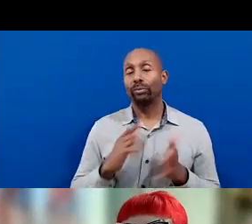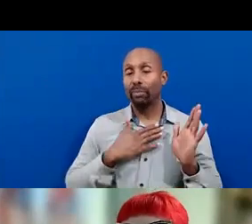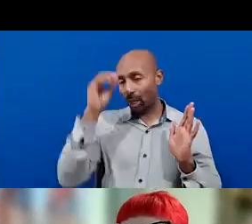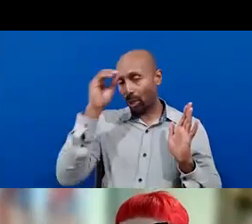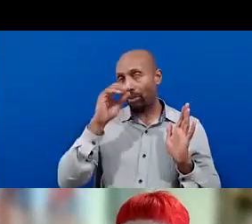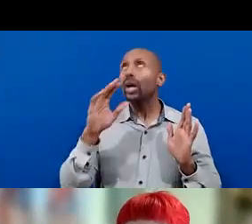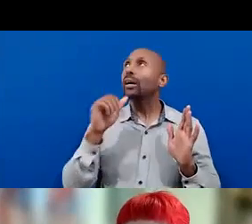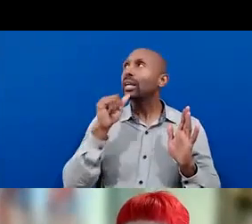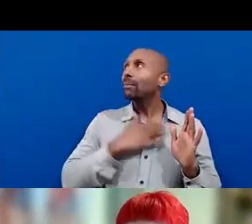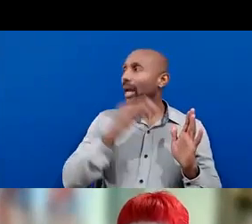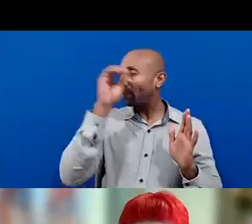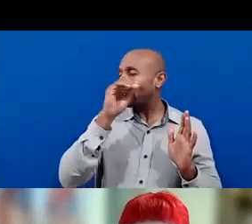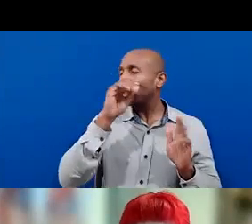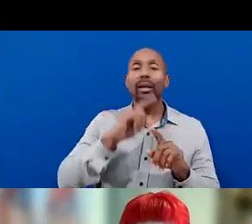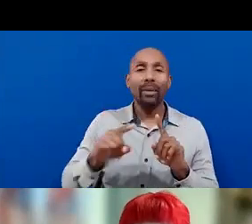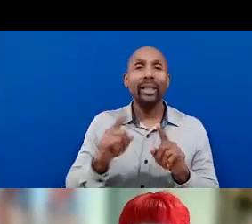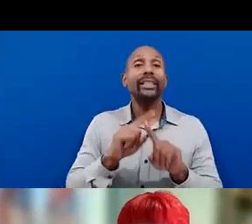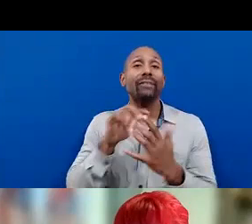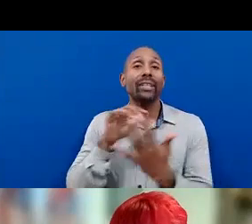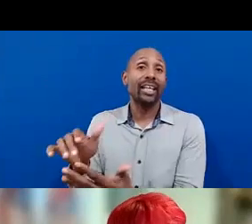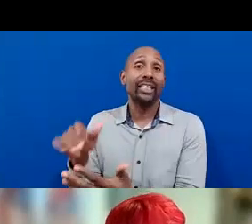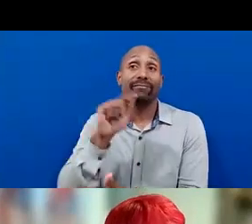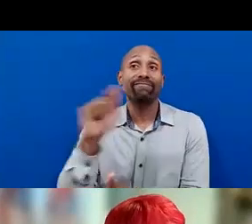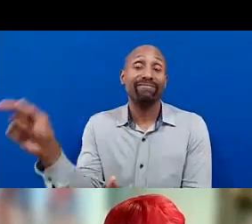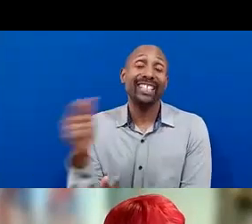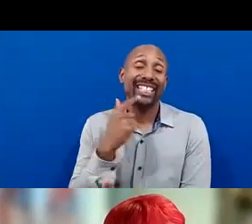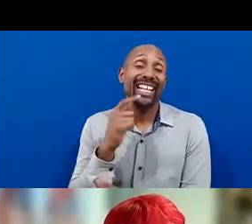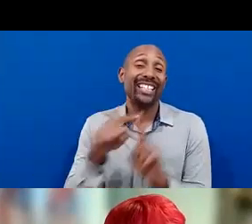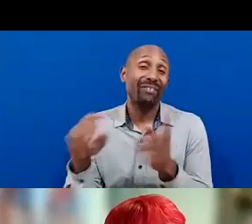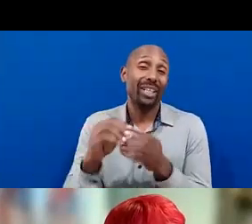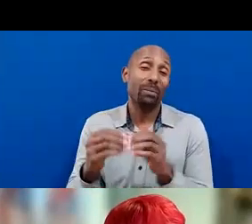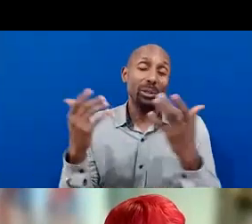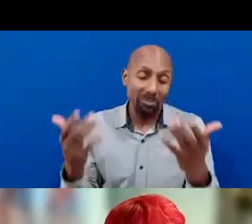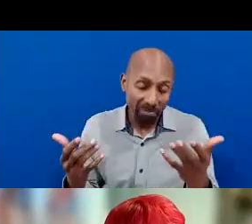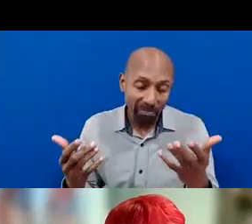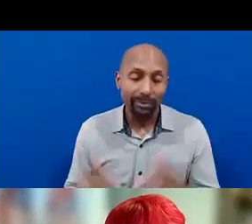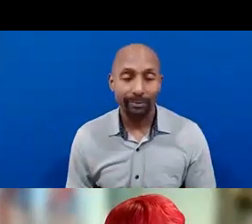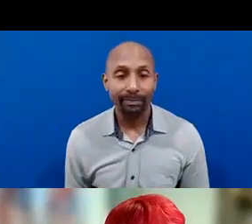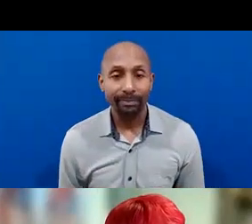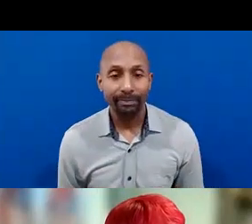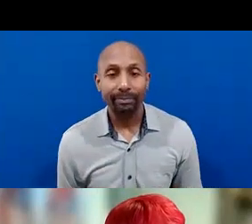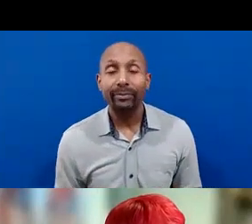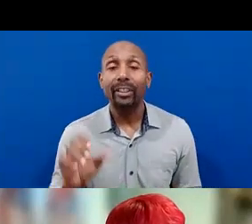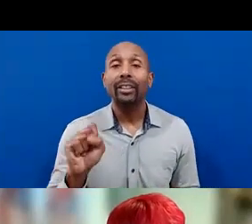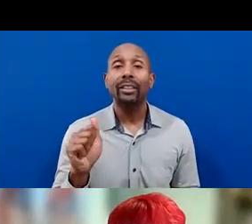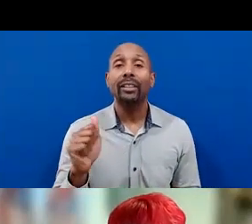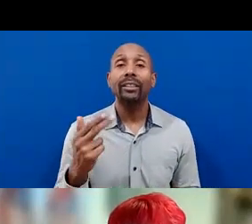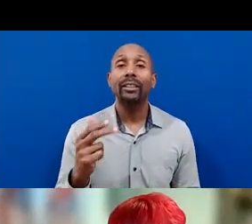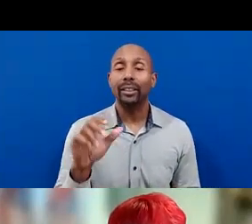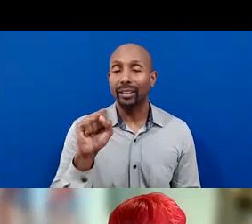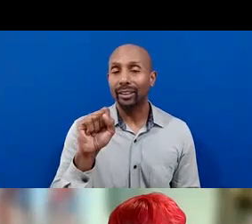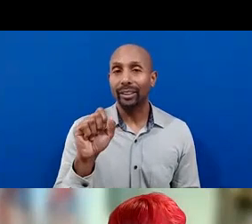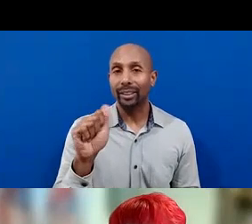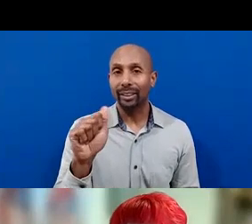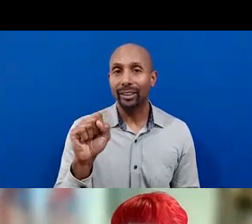not my opinion. It's just there's different studies out there around it. And then Sasha, if you have more questions about it, please